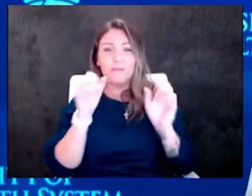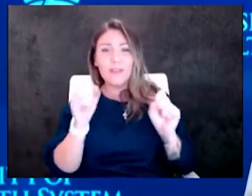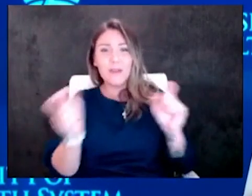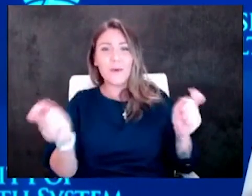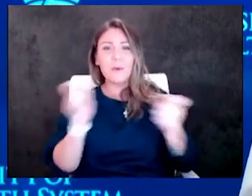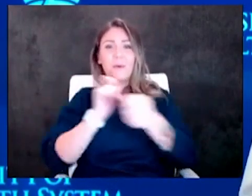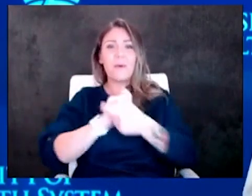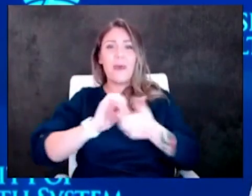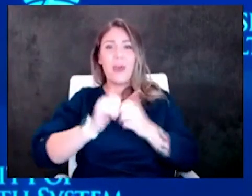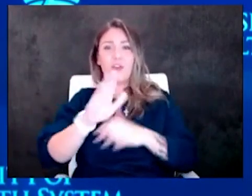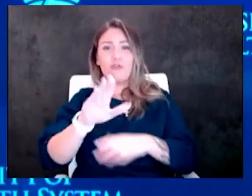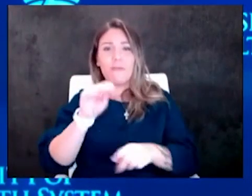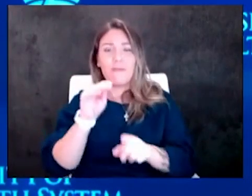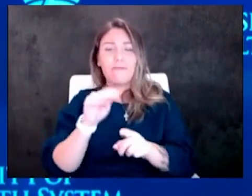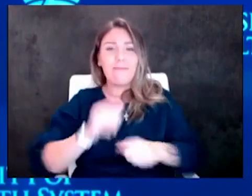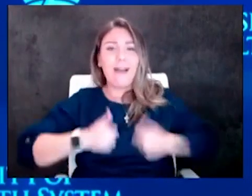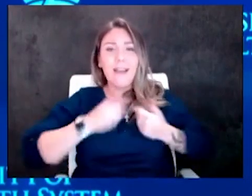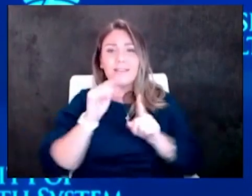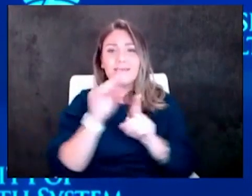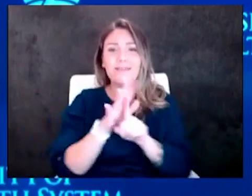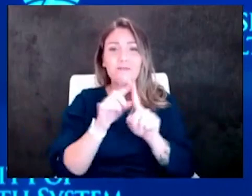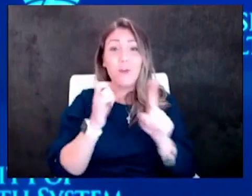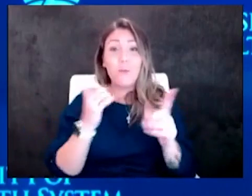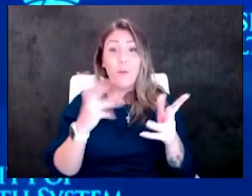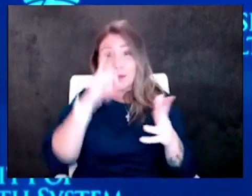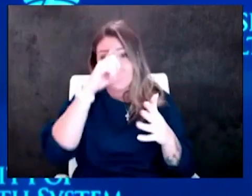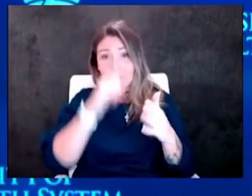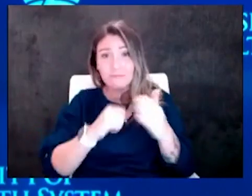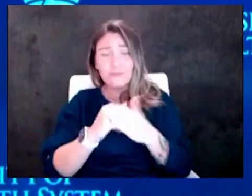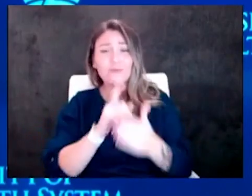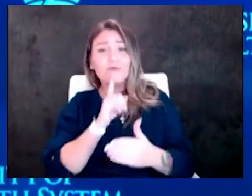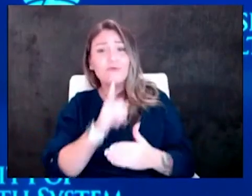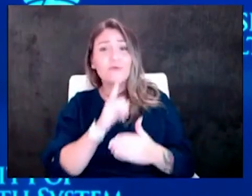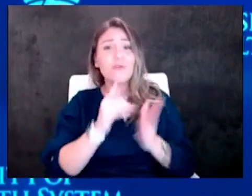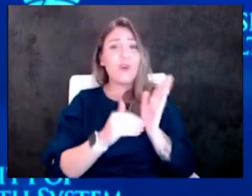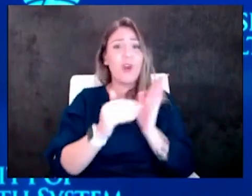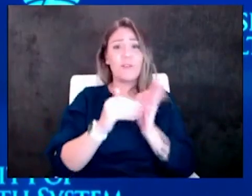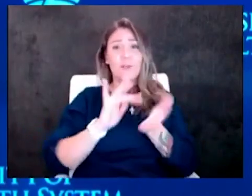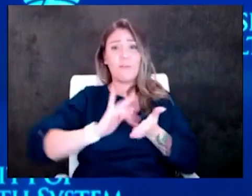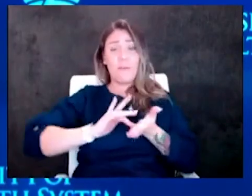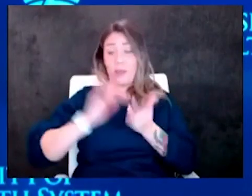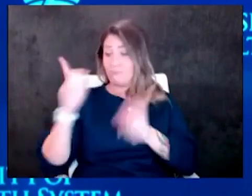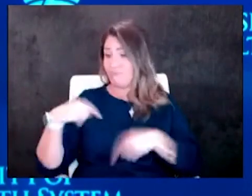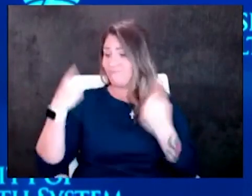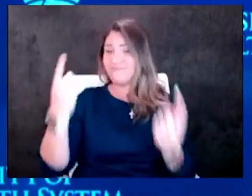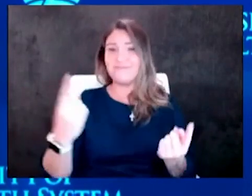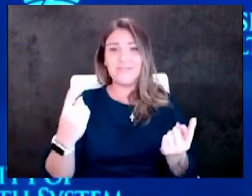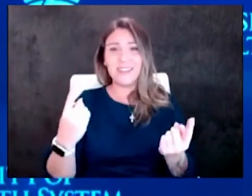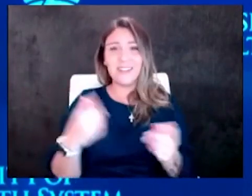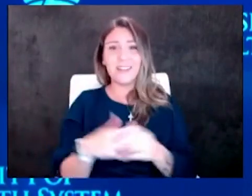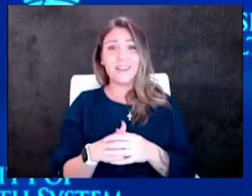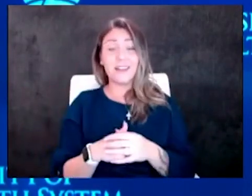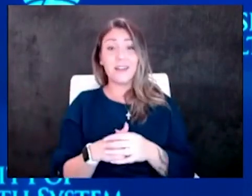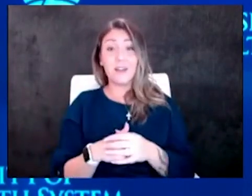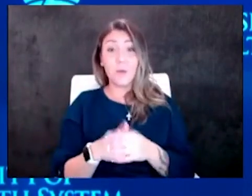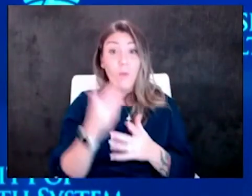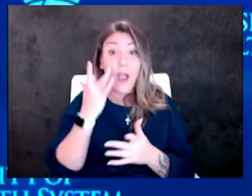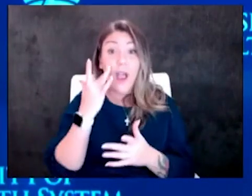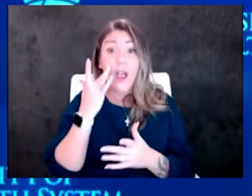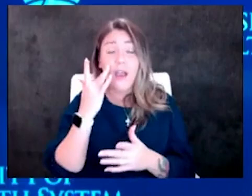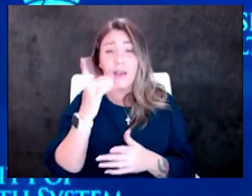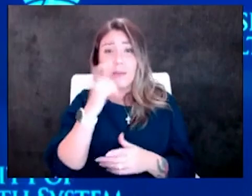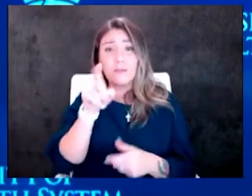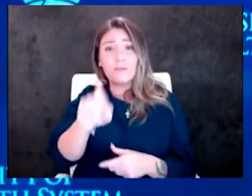through stroke. And that's so true so often in medicine. We've come so far. But it's because, and the way it can work is you have to trust the